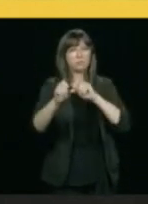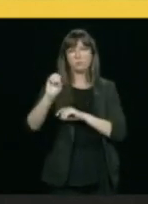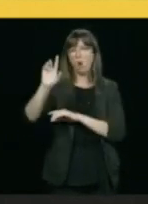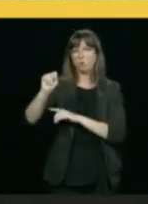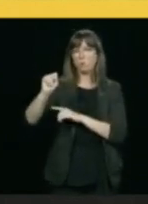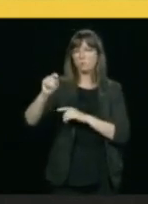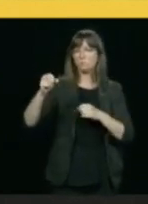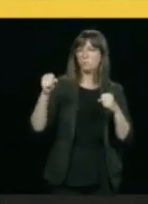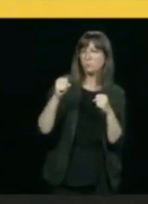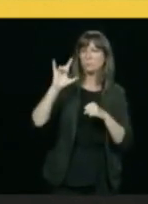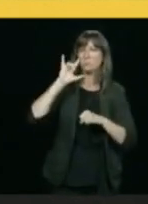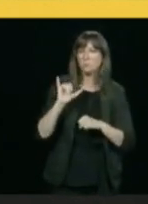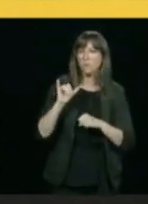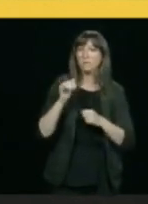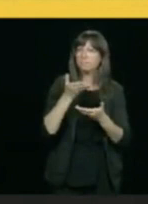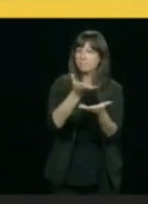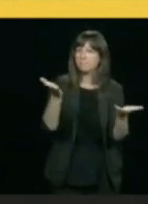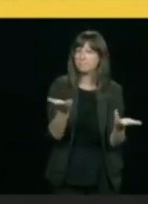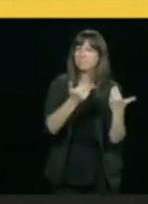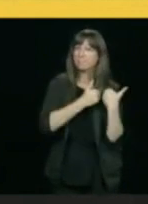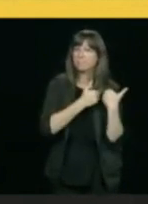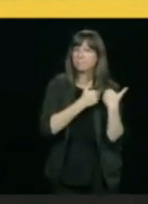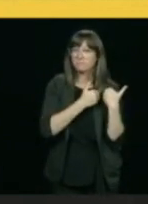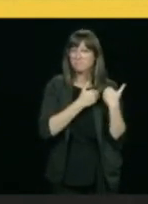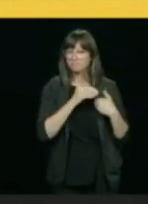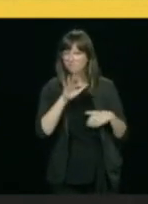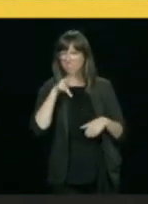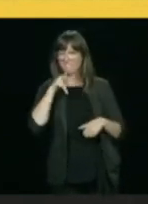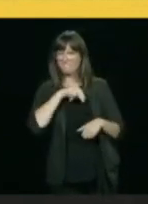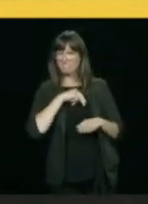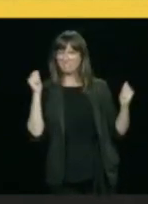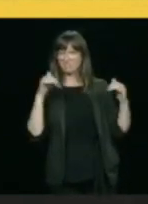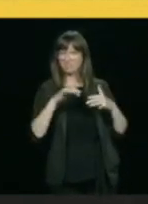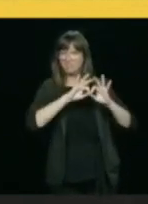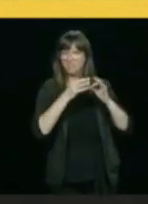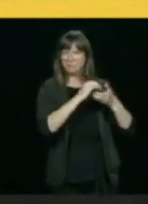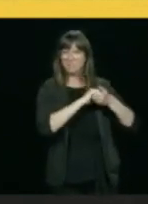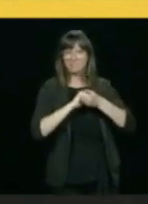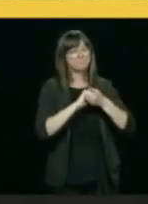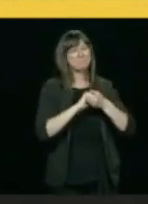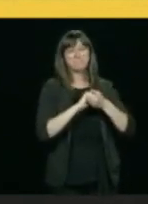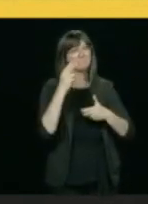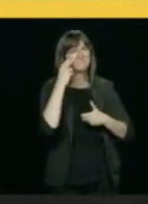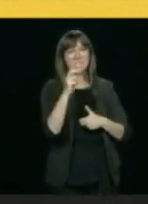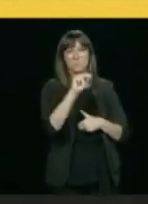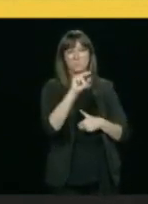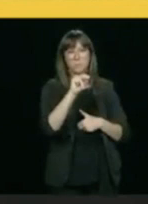winter. It's all too likely we won't be gathering for Thanksgiving, but we still have a shot at Christmas.